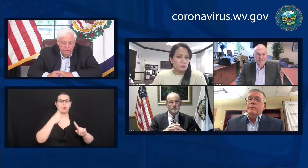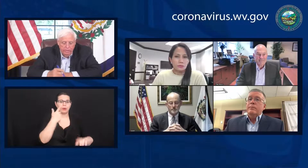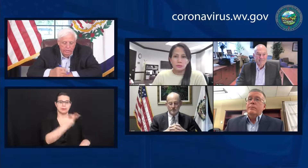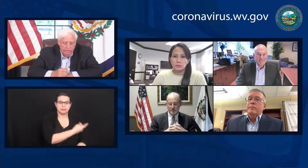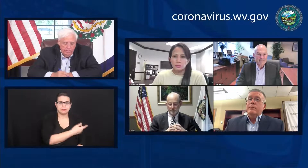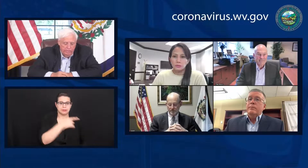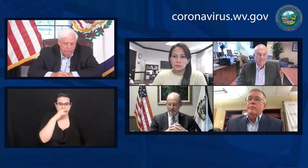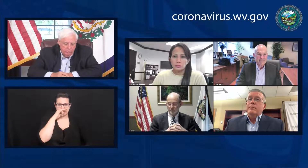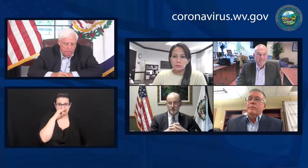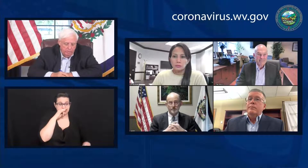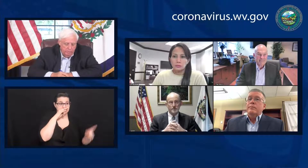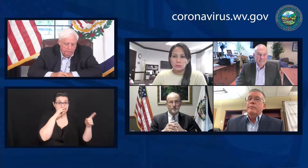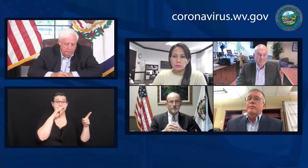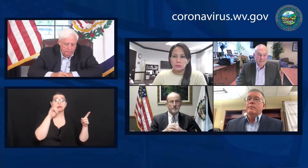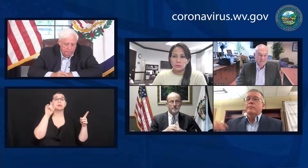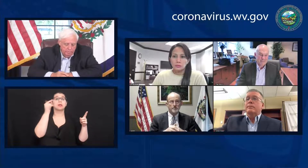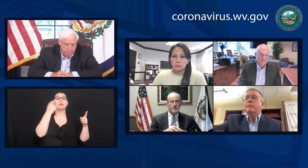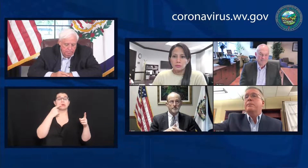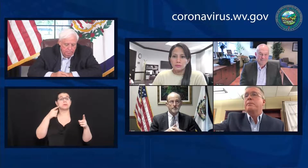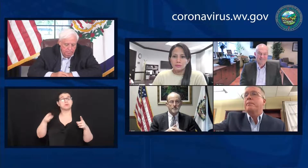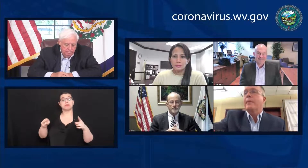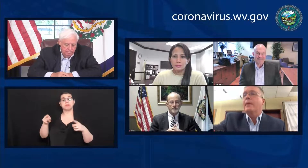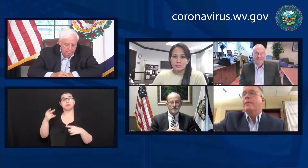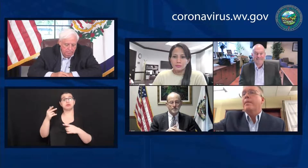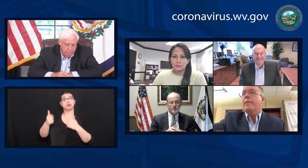General, you go, and then Dr. Marsh, please.